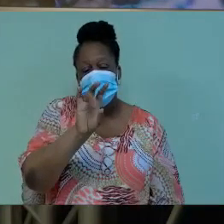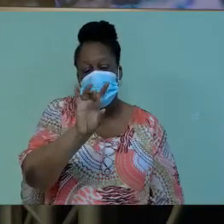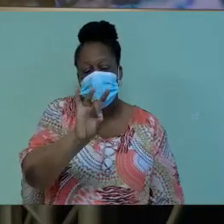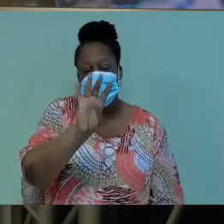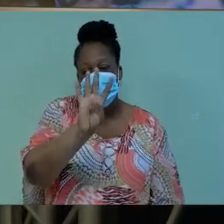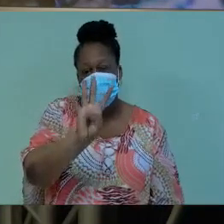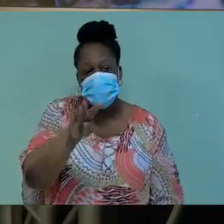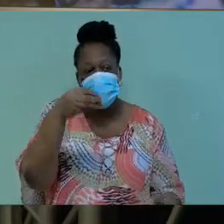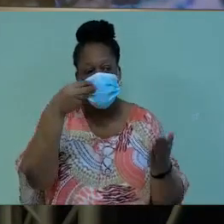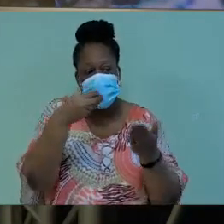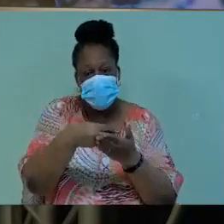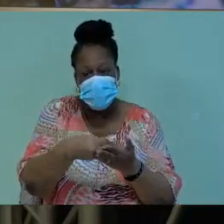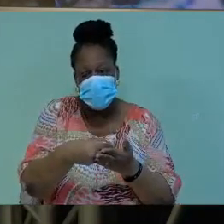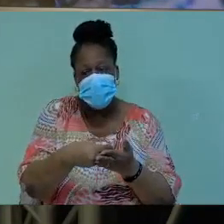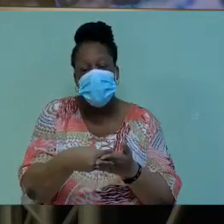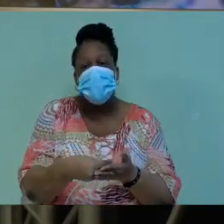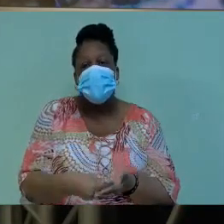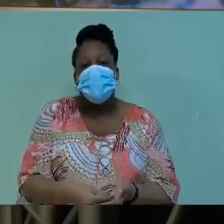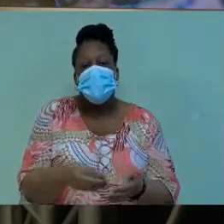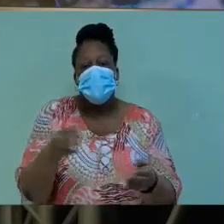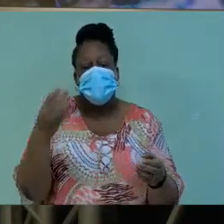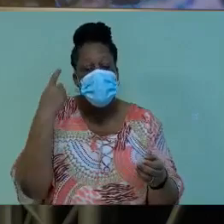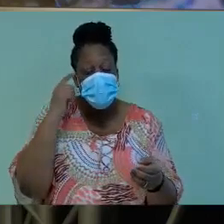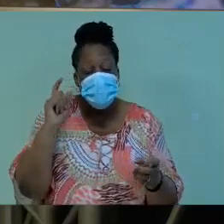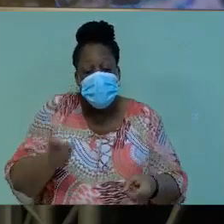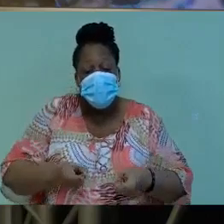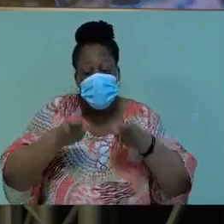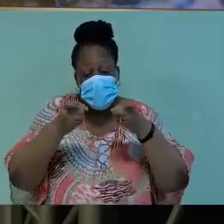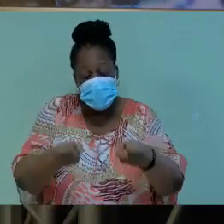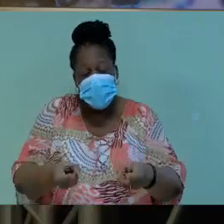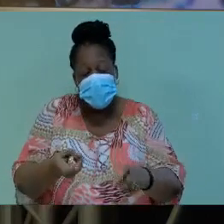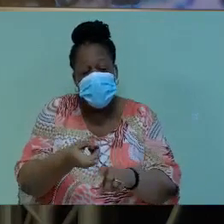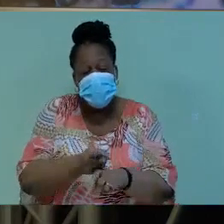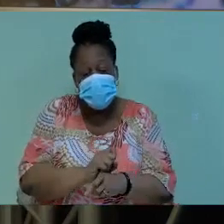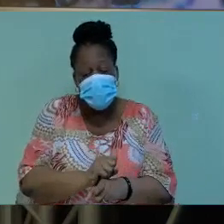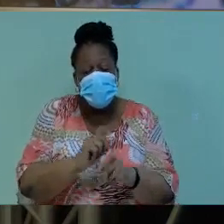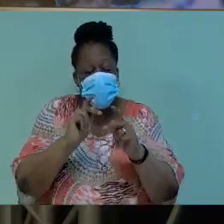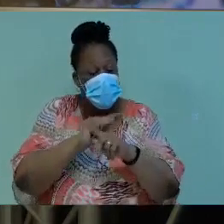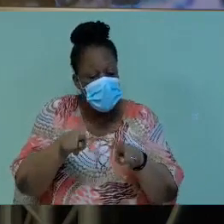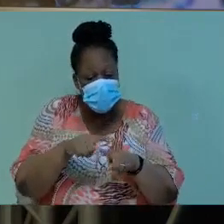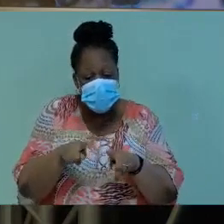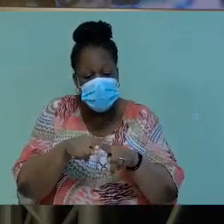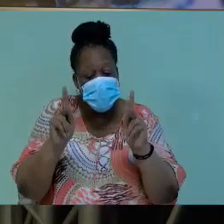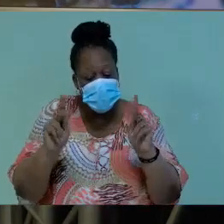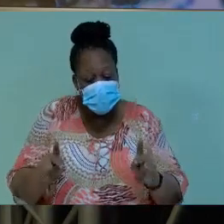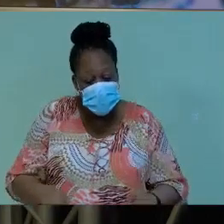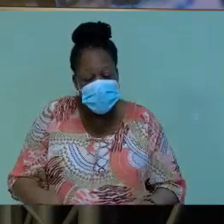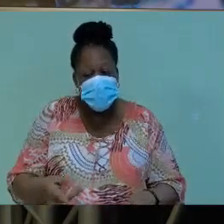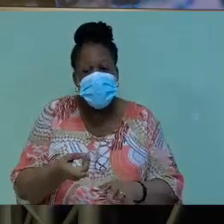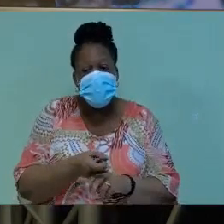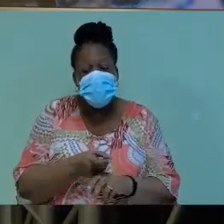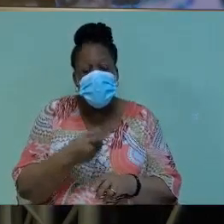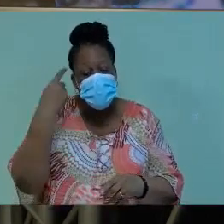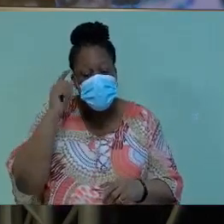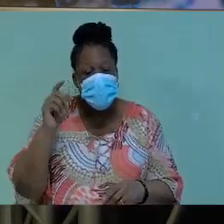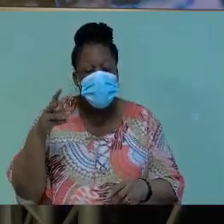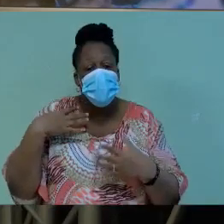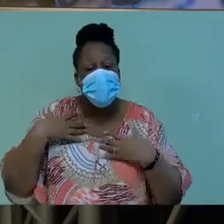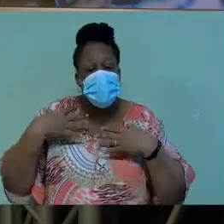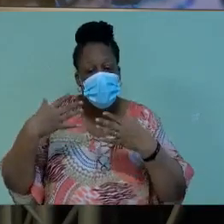$264,784, representing COVID-19 donations received by the Ministry of Health from a number of